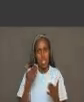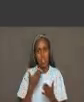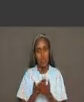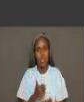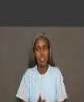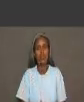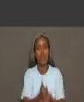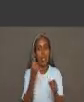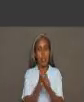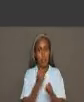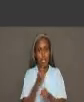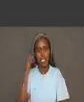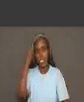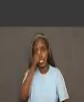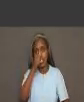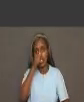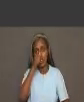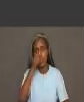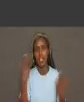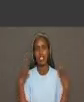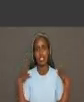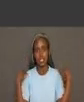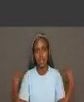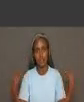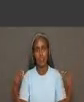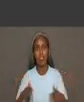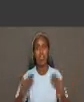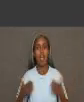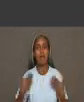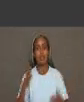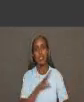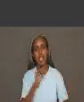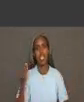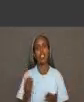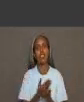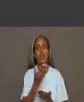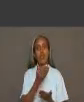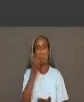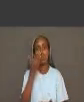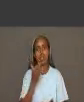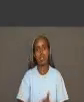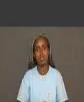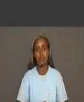help make Ethiopia safe, happy, and prosperous.